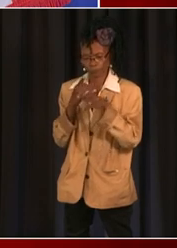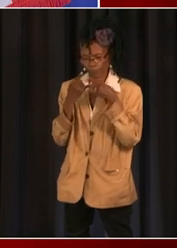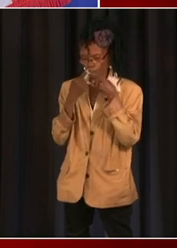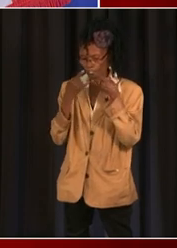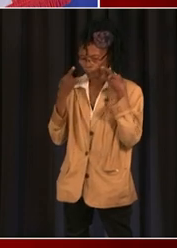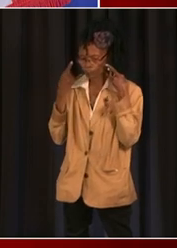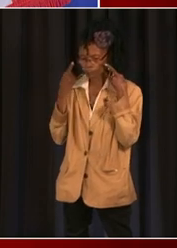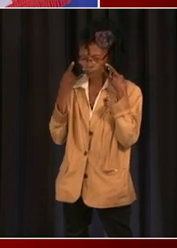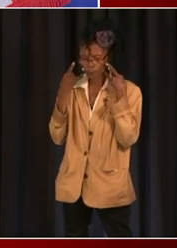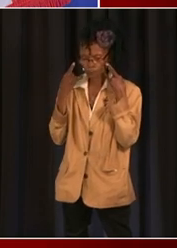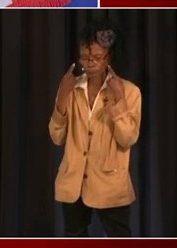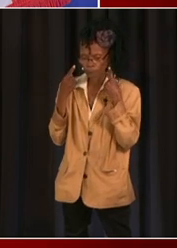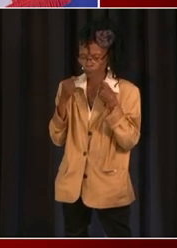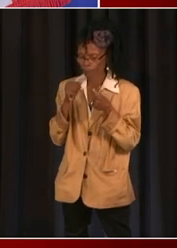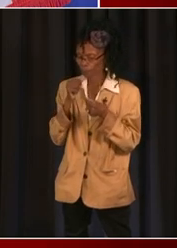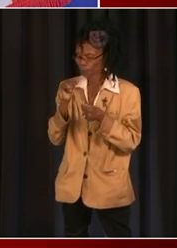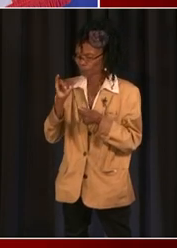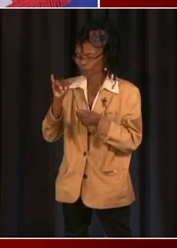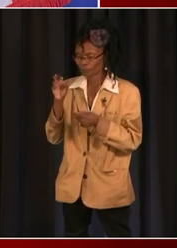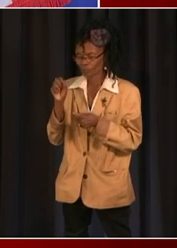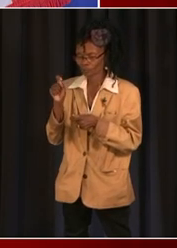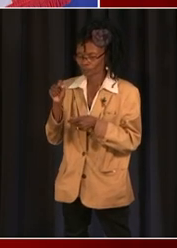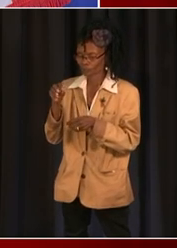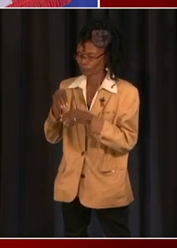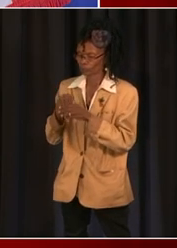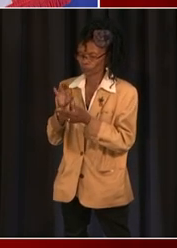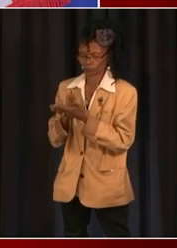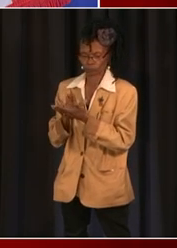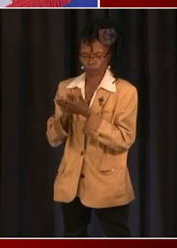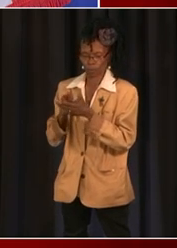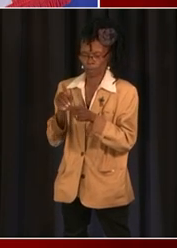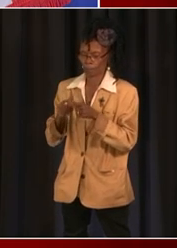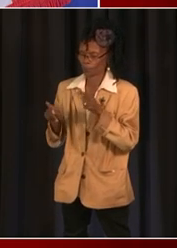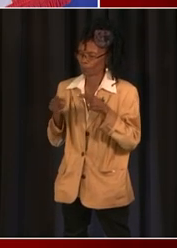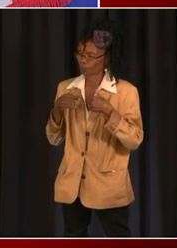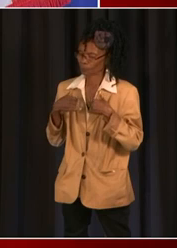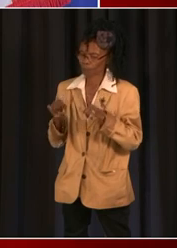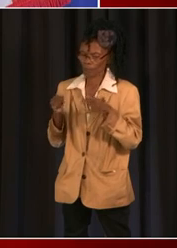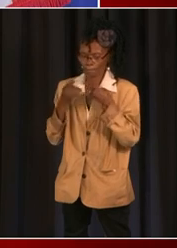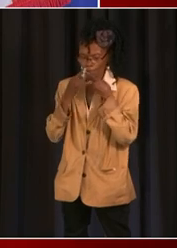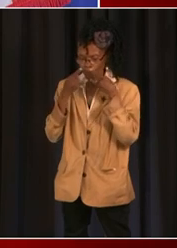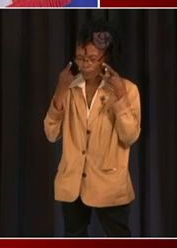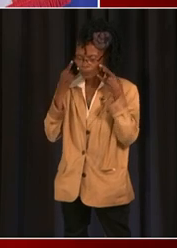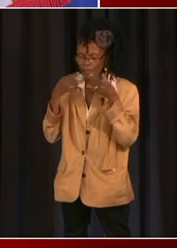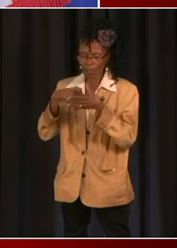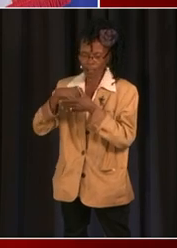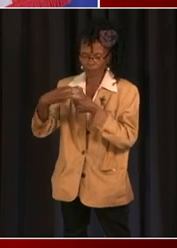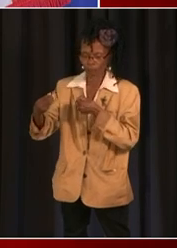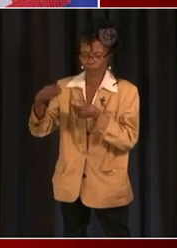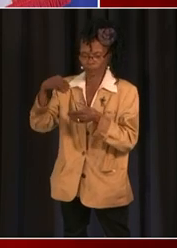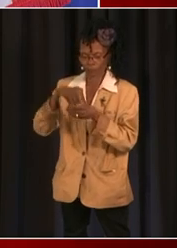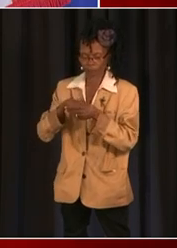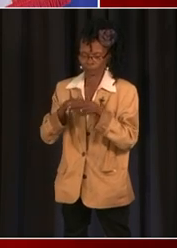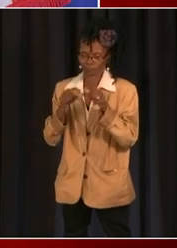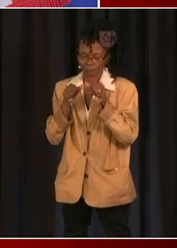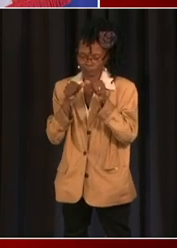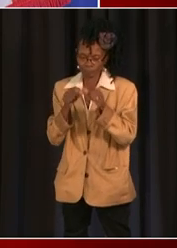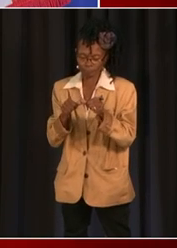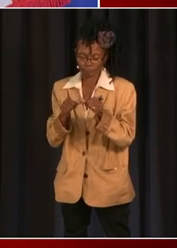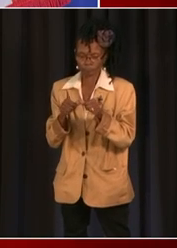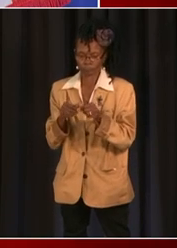schools, but for indoor settings. And we continue to ask school